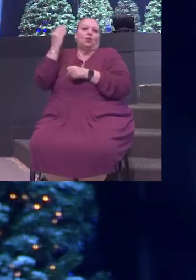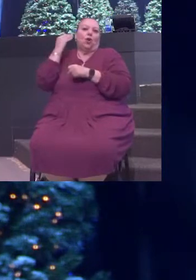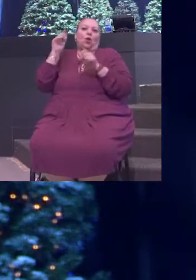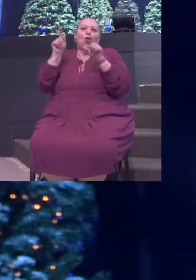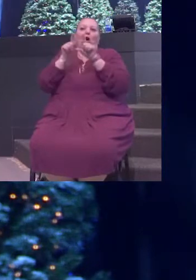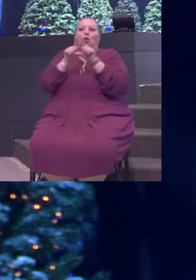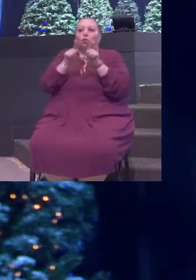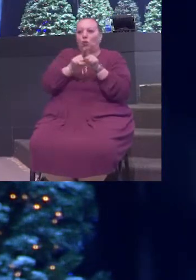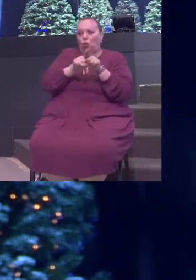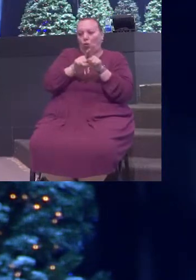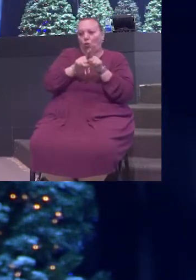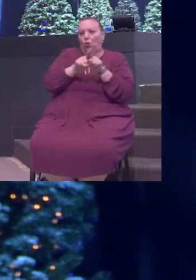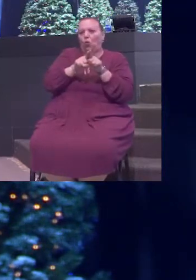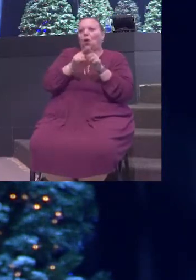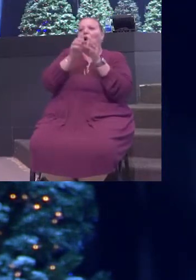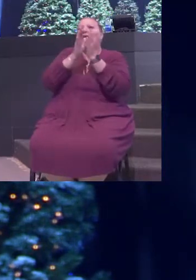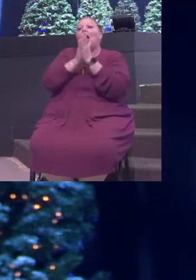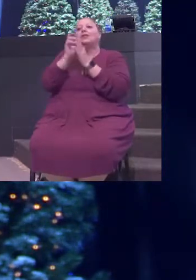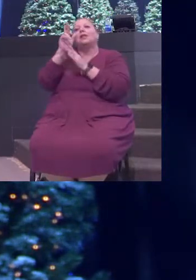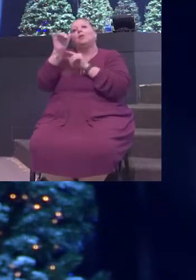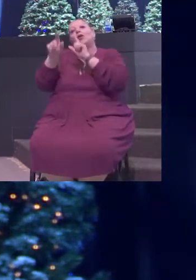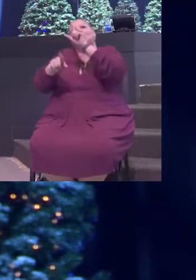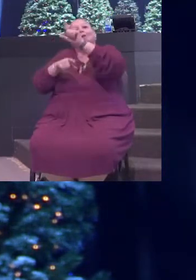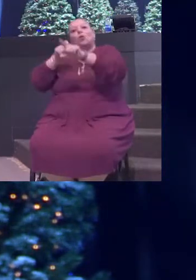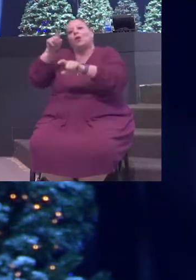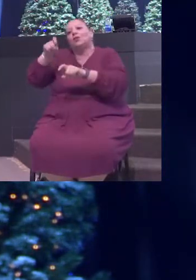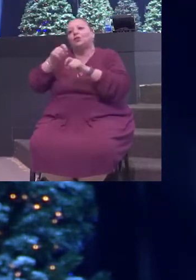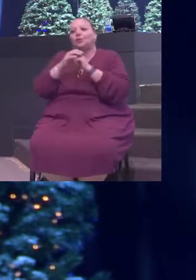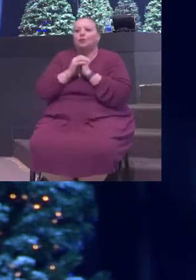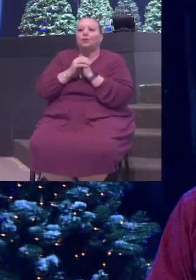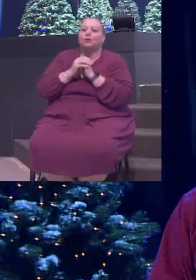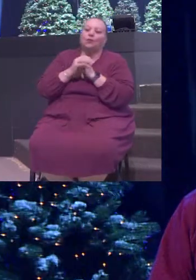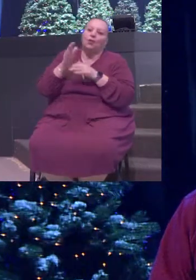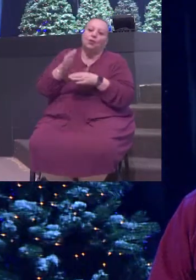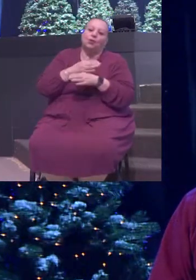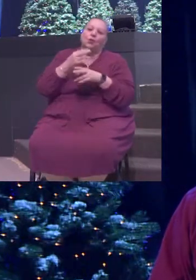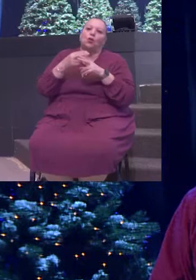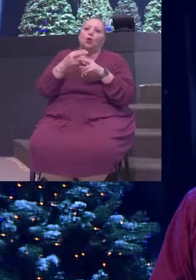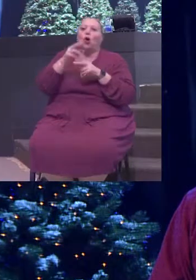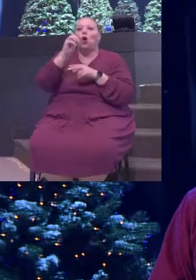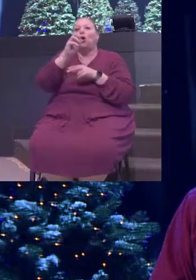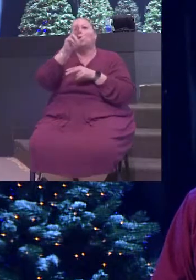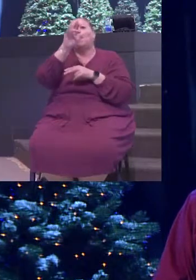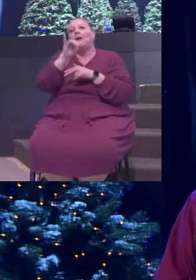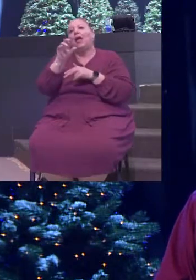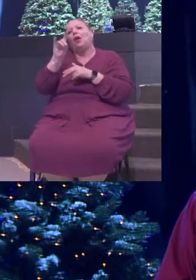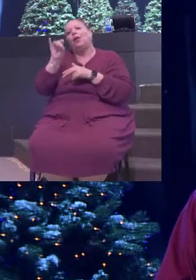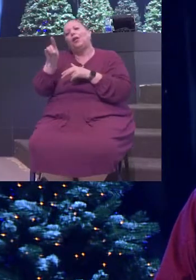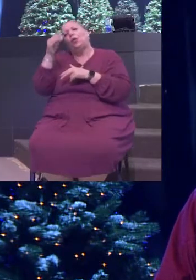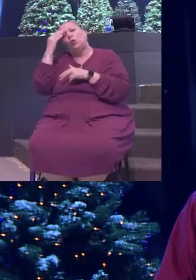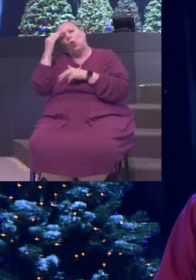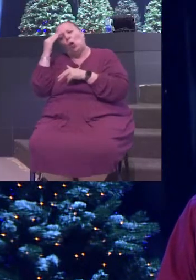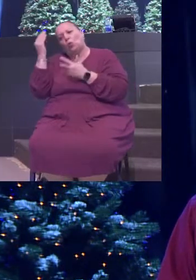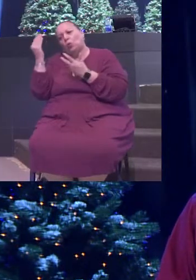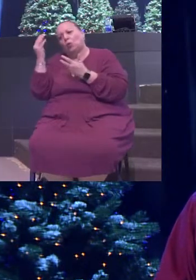also asking Mary some questions. The song is, Mary, Did You Know? Mary, did you know that your